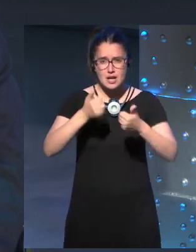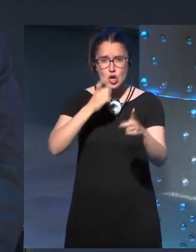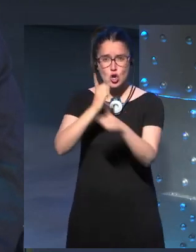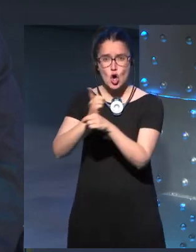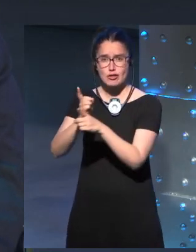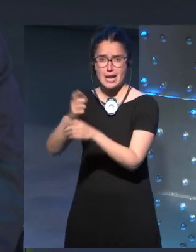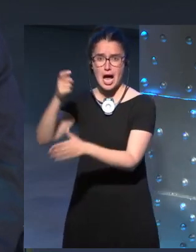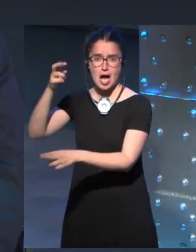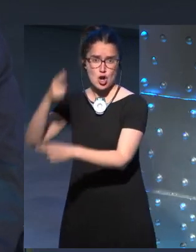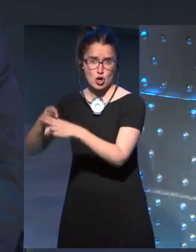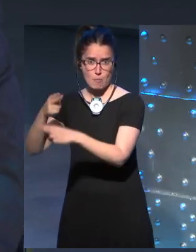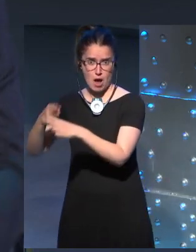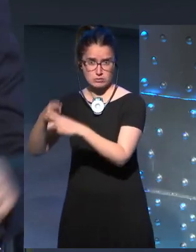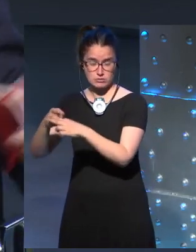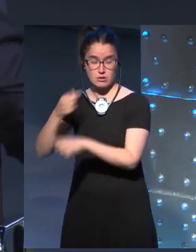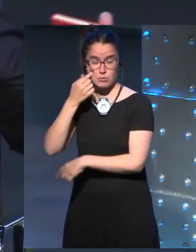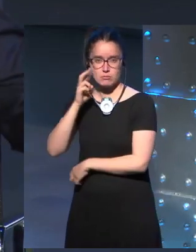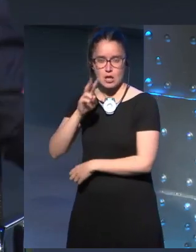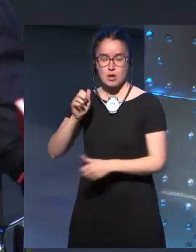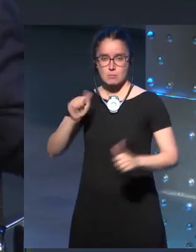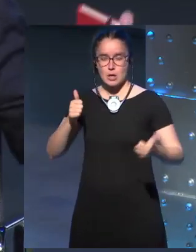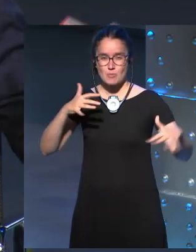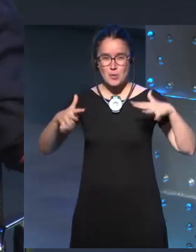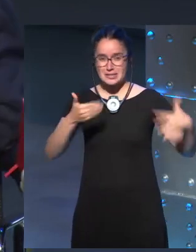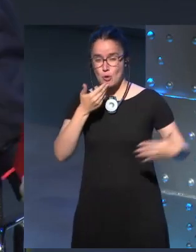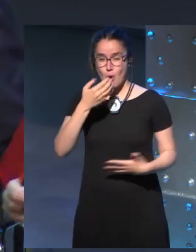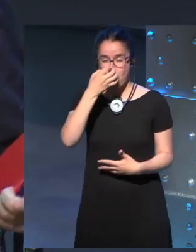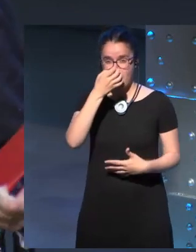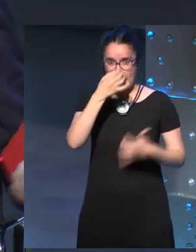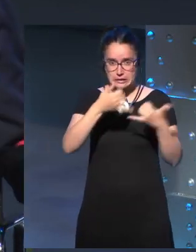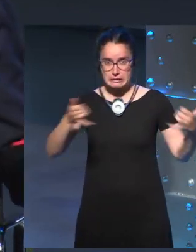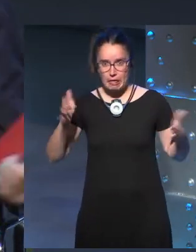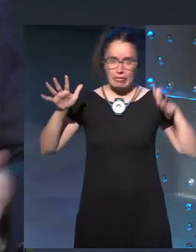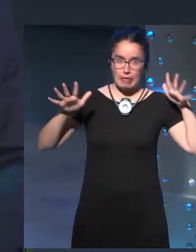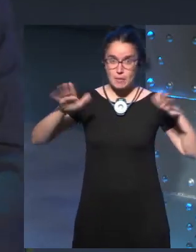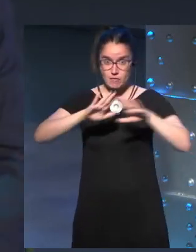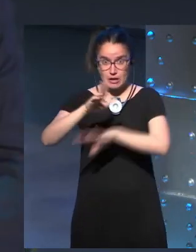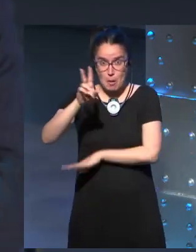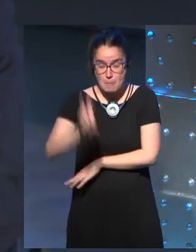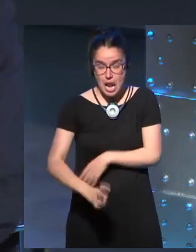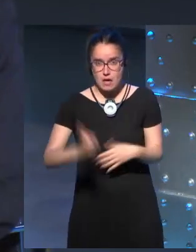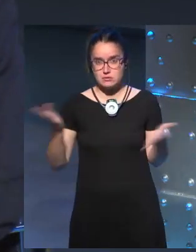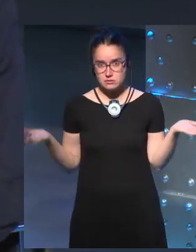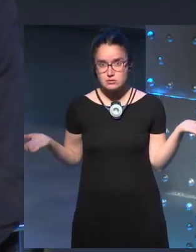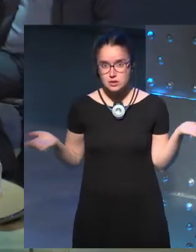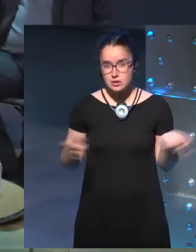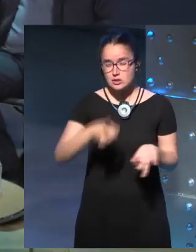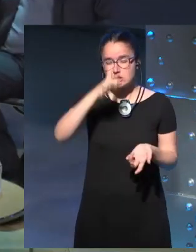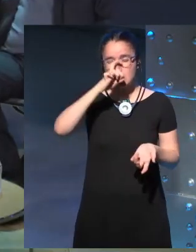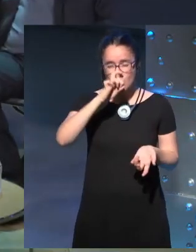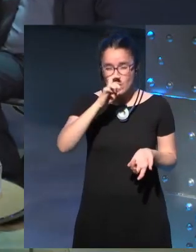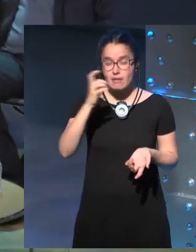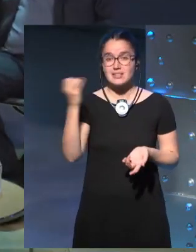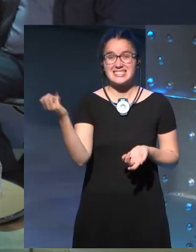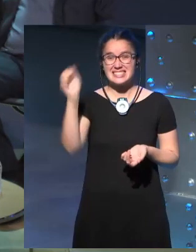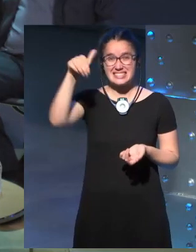at the final against Rome in Rome, he started to move like a clown on the line, but it worked.